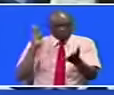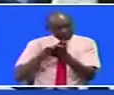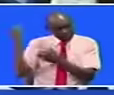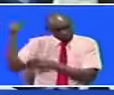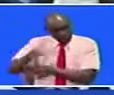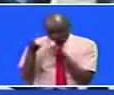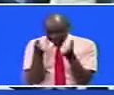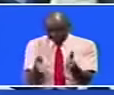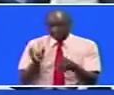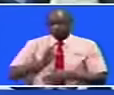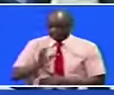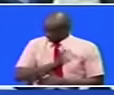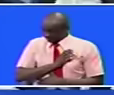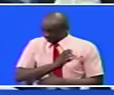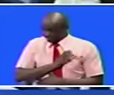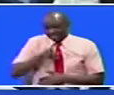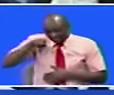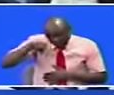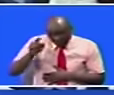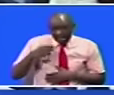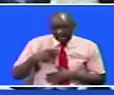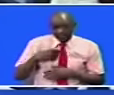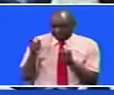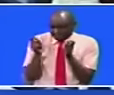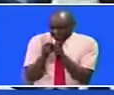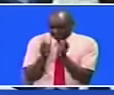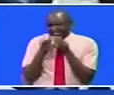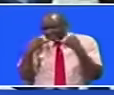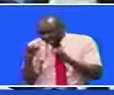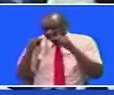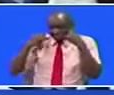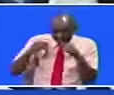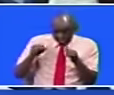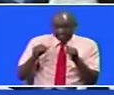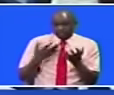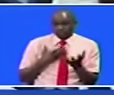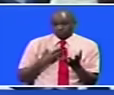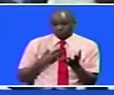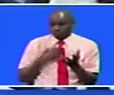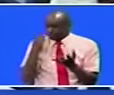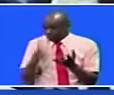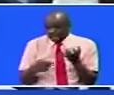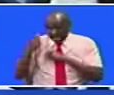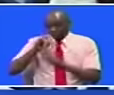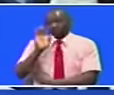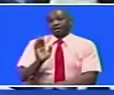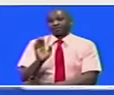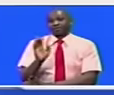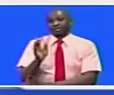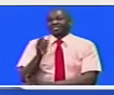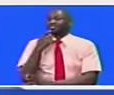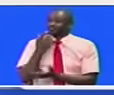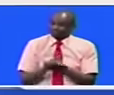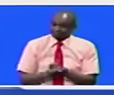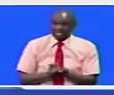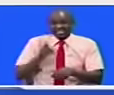come before this committee has been at pains to try and link me to their actions is telling.